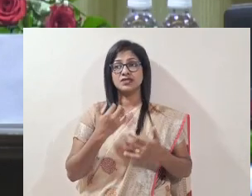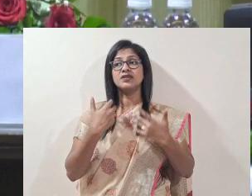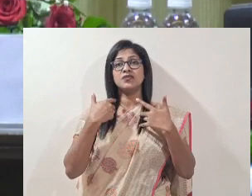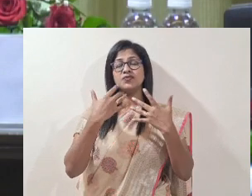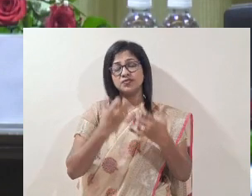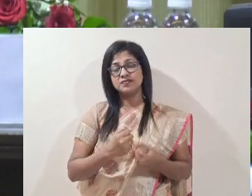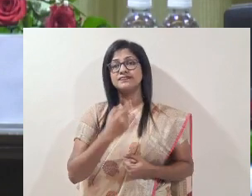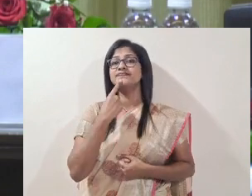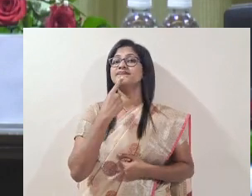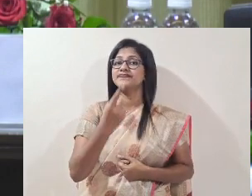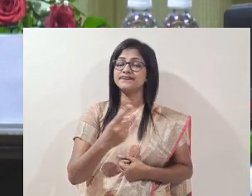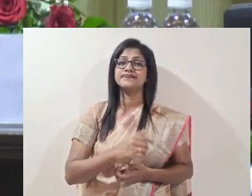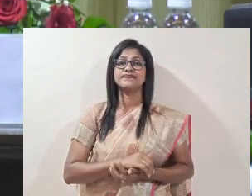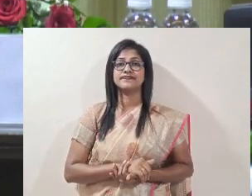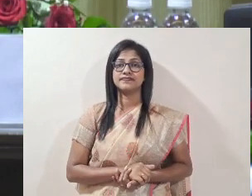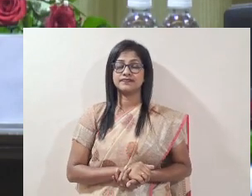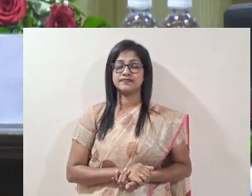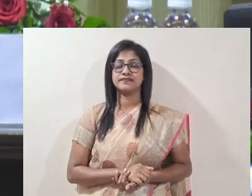tell you that